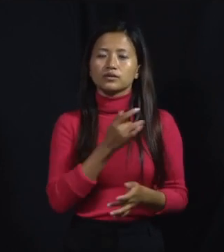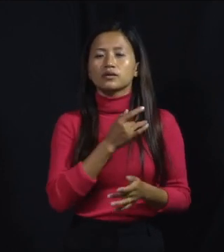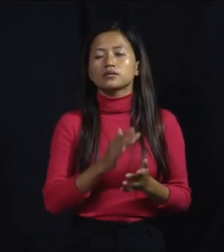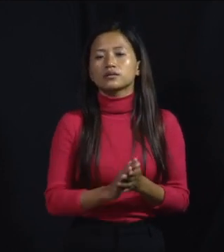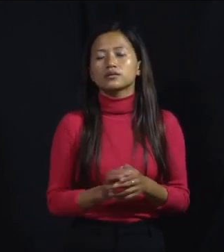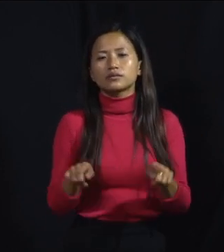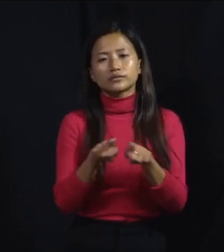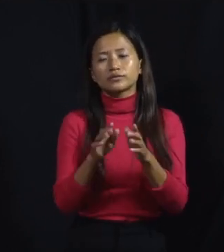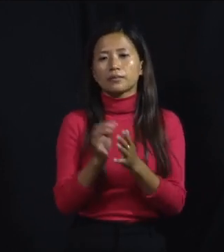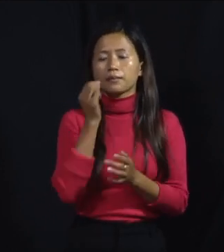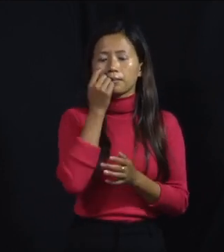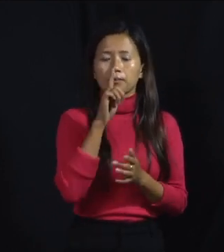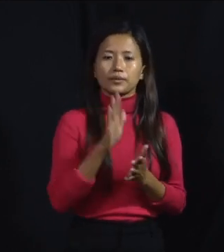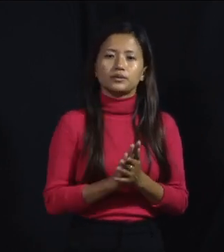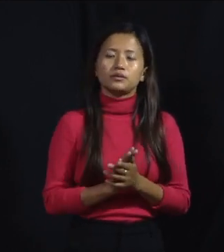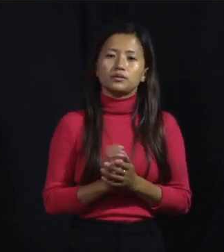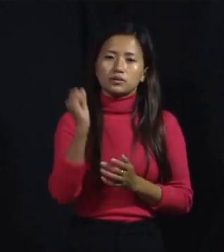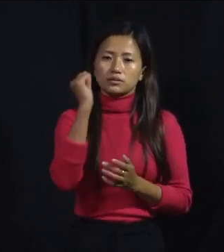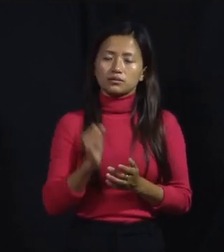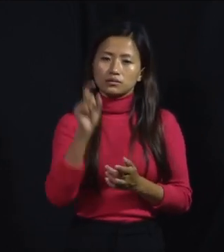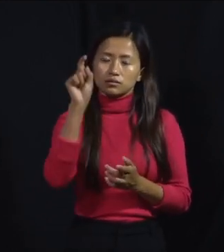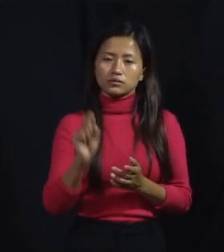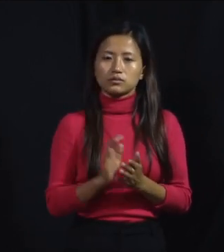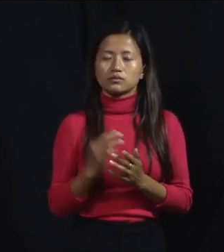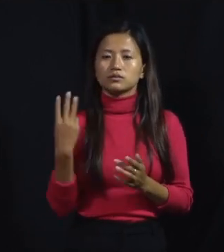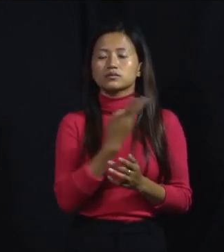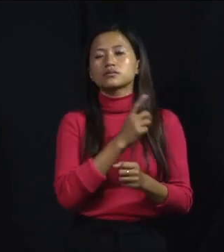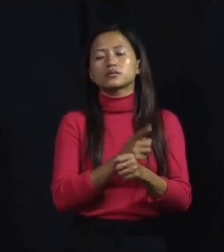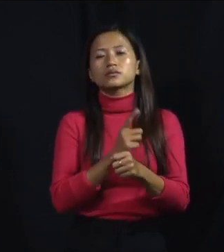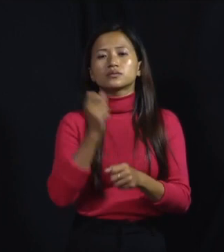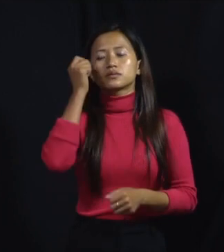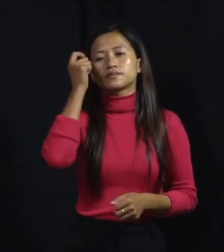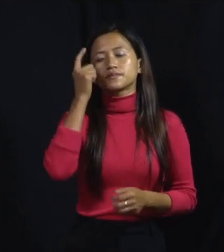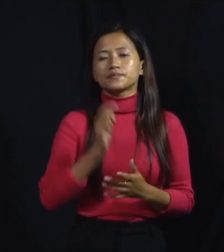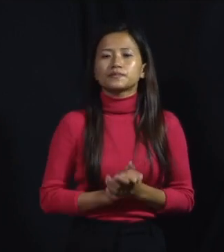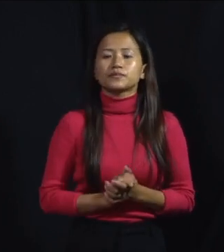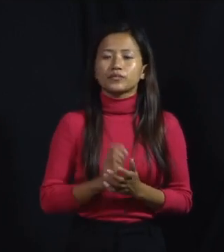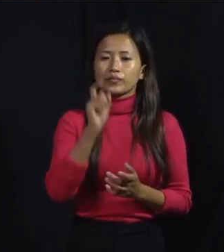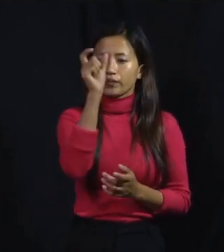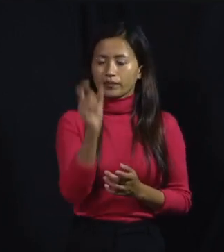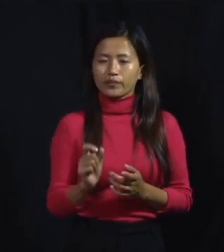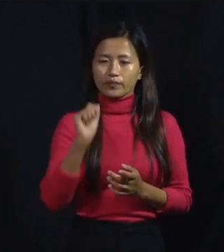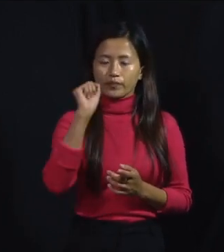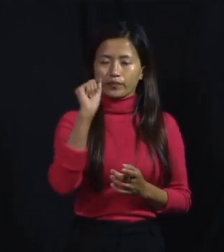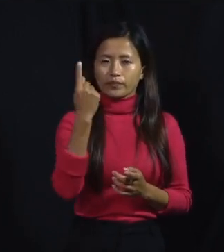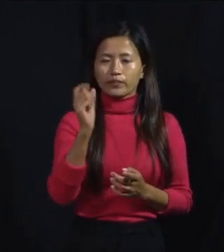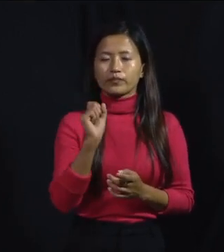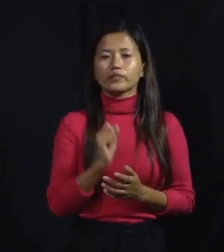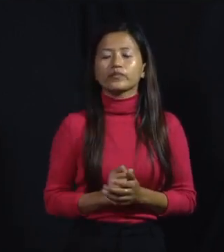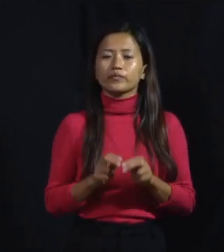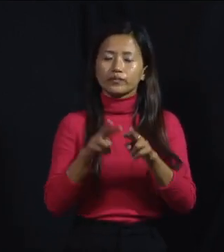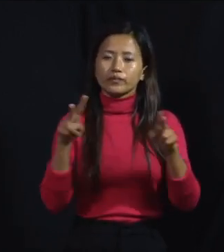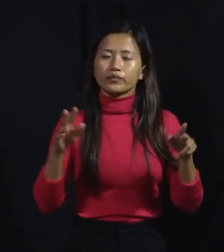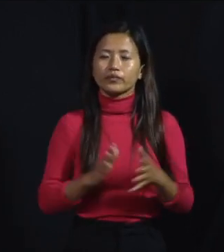of parents, right? So we the teachers, we need to understand your individual difference. And there is